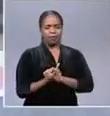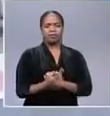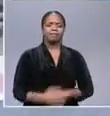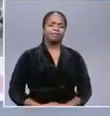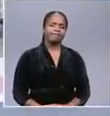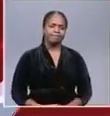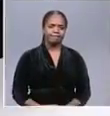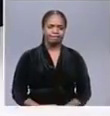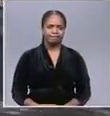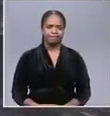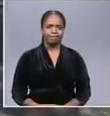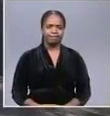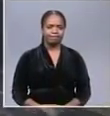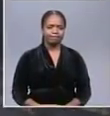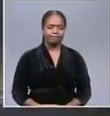way.